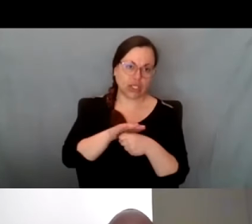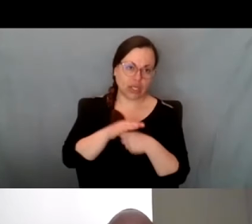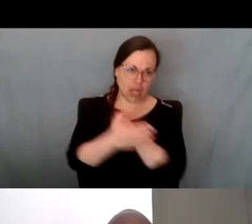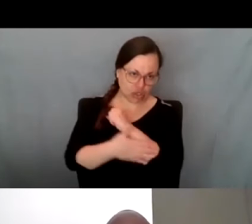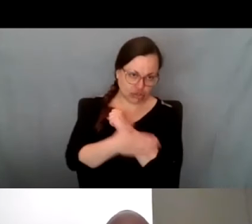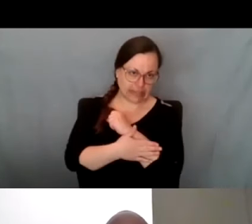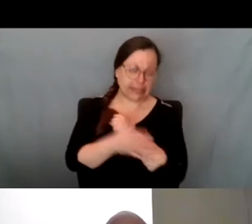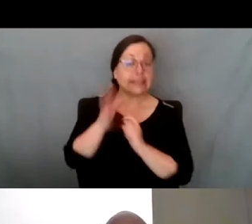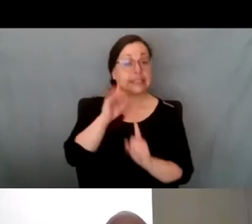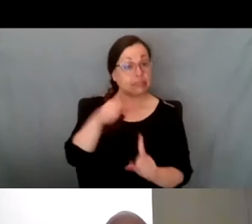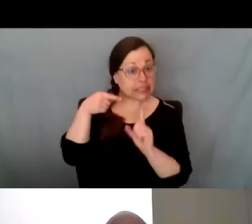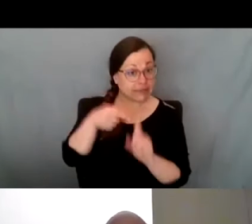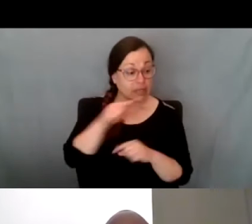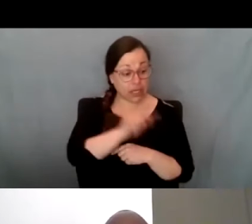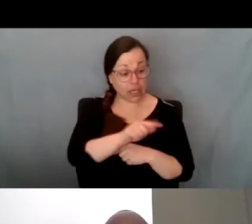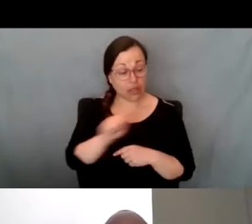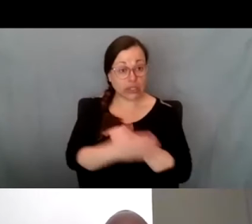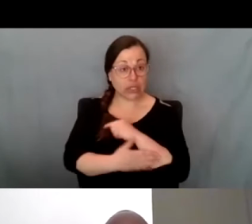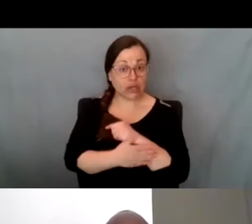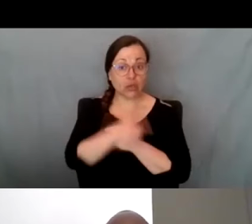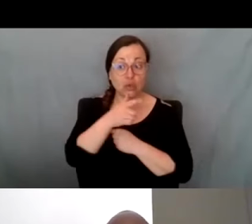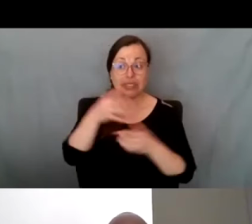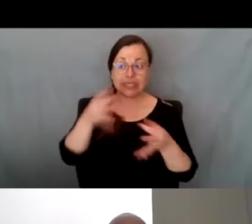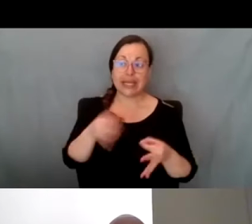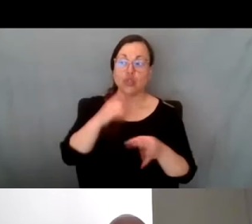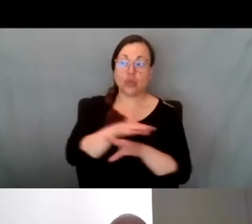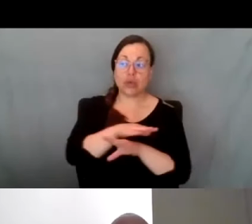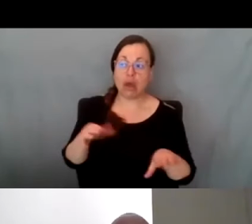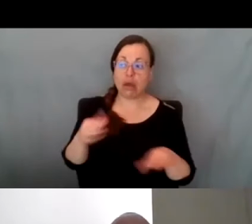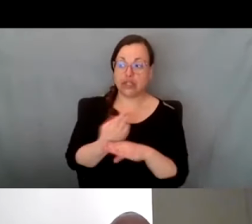have decided to introduce non-WHO EUL vaccine,